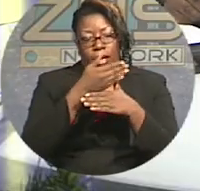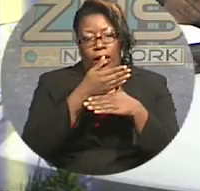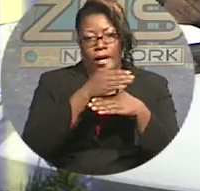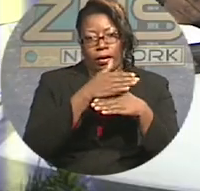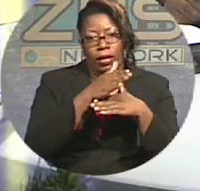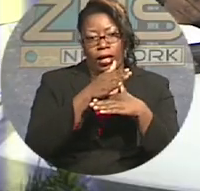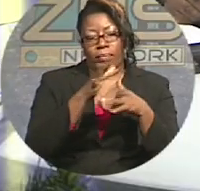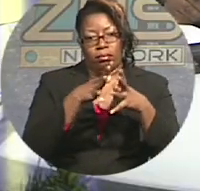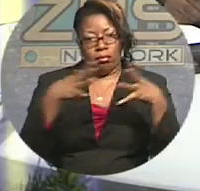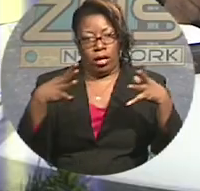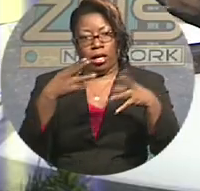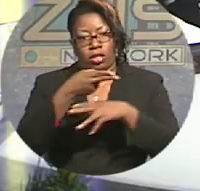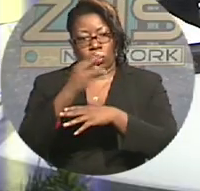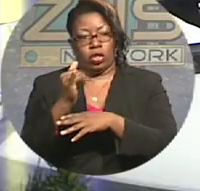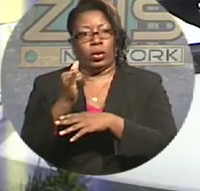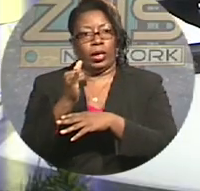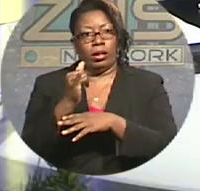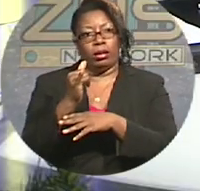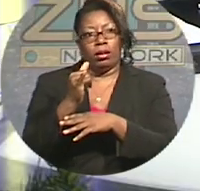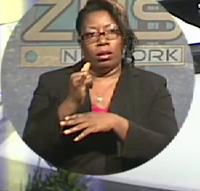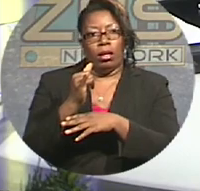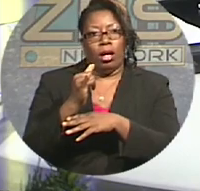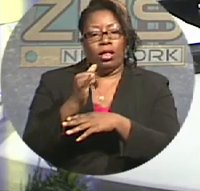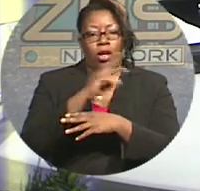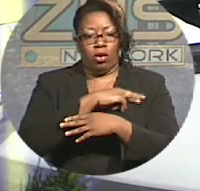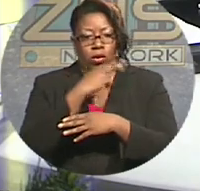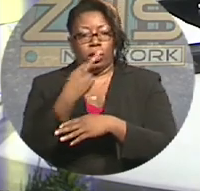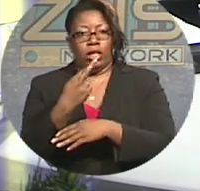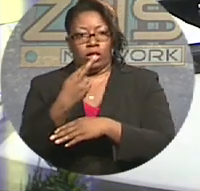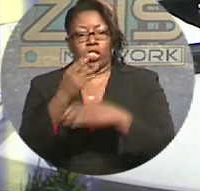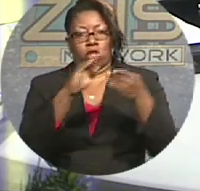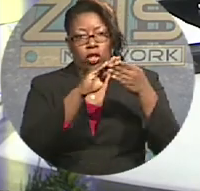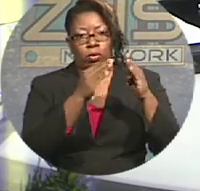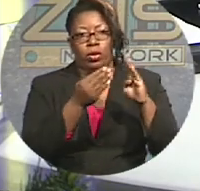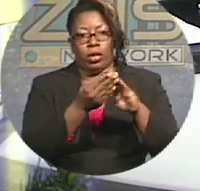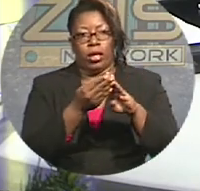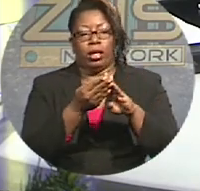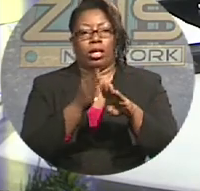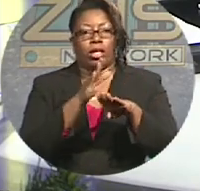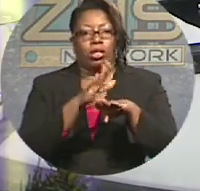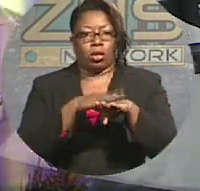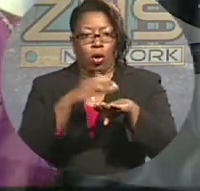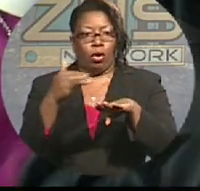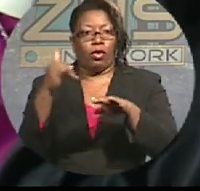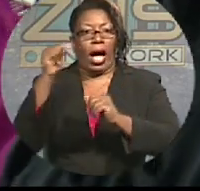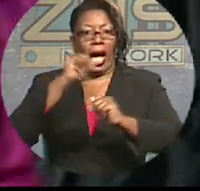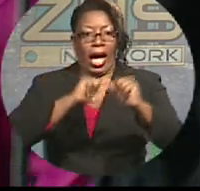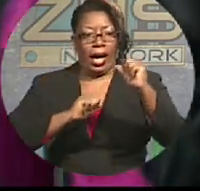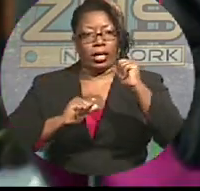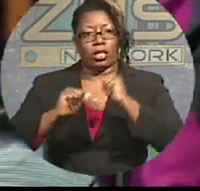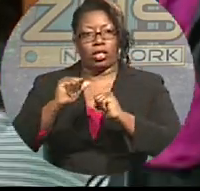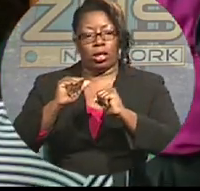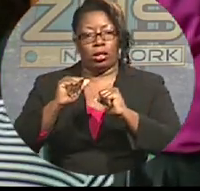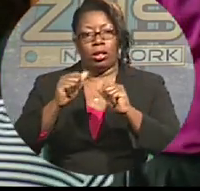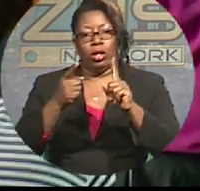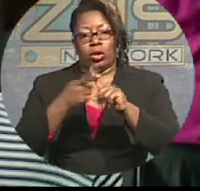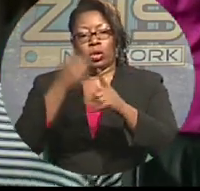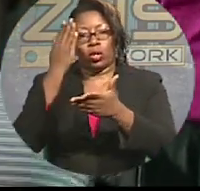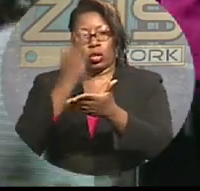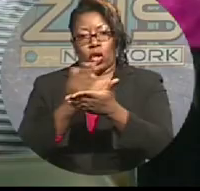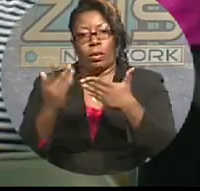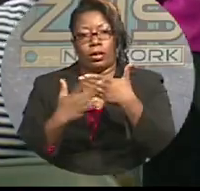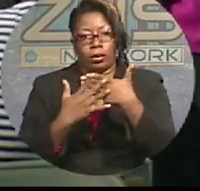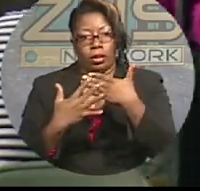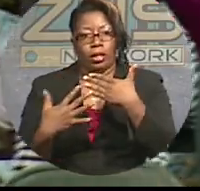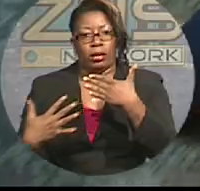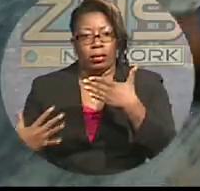shooting to hit the Capitol in as many weeks, the religious community is issuing a call for action to the nation to stop the bloodshed. A